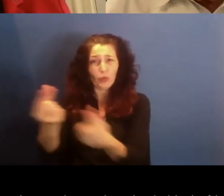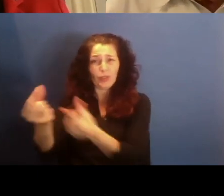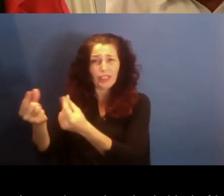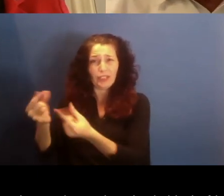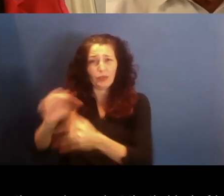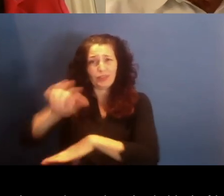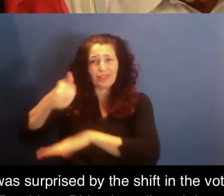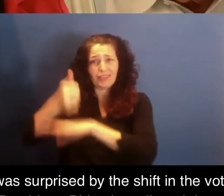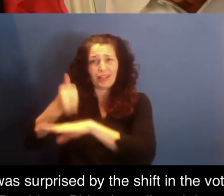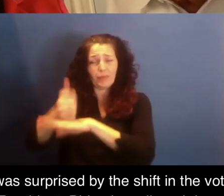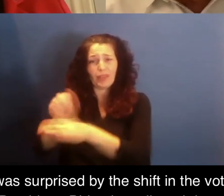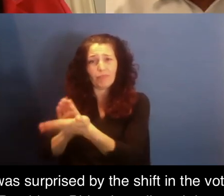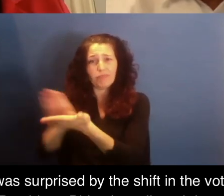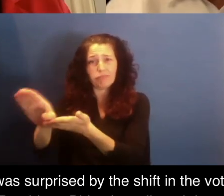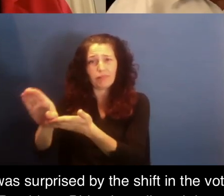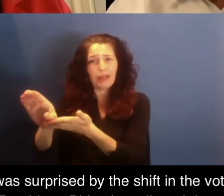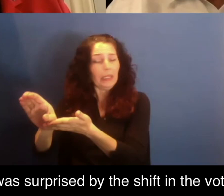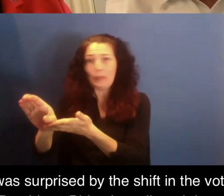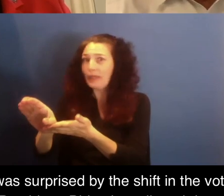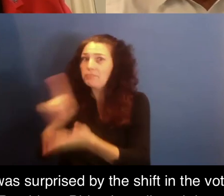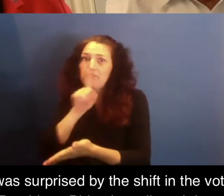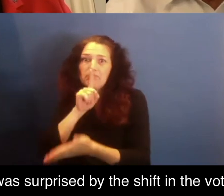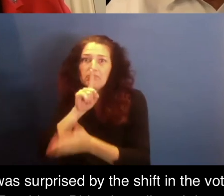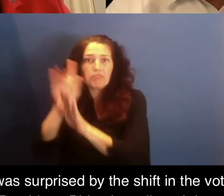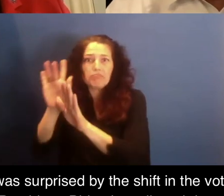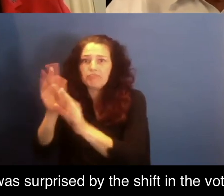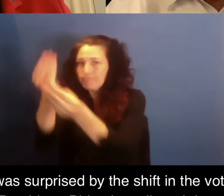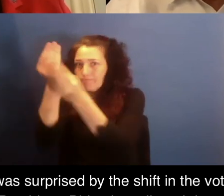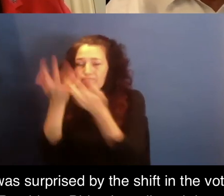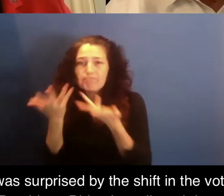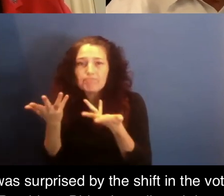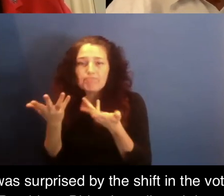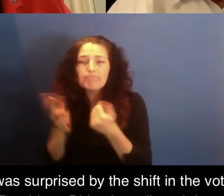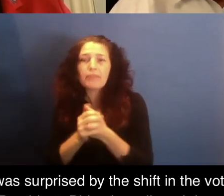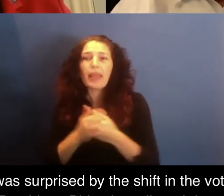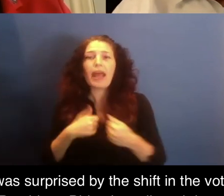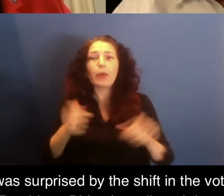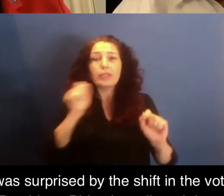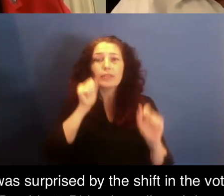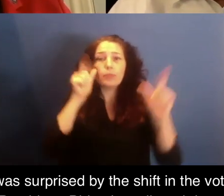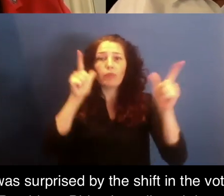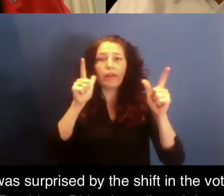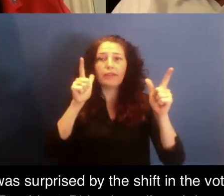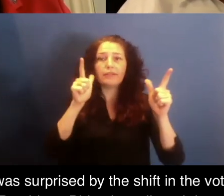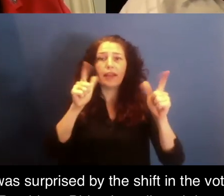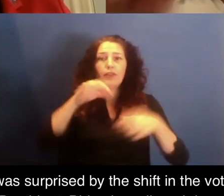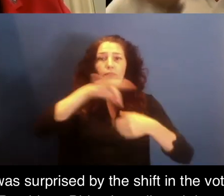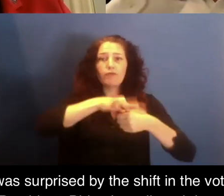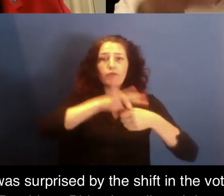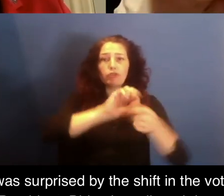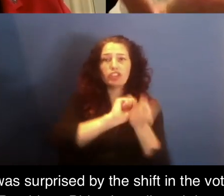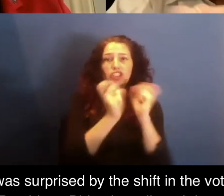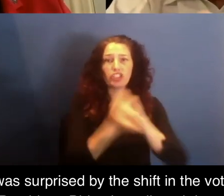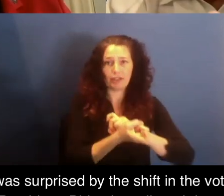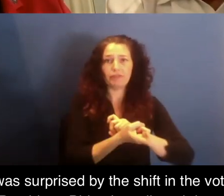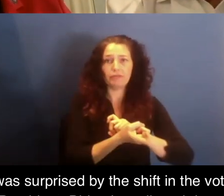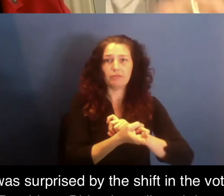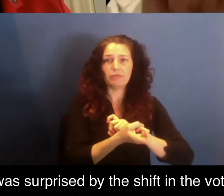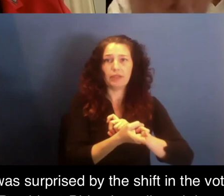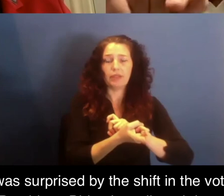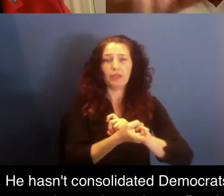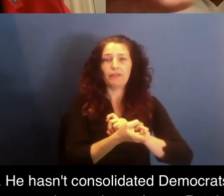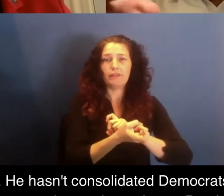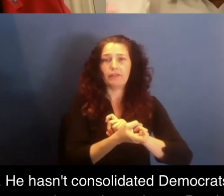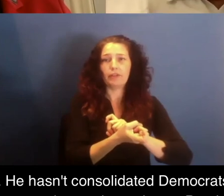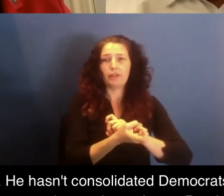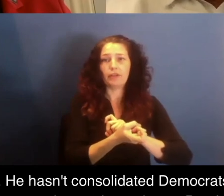Uh, the, um, and I was surprised by the, uh, the shift in the vote, uh, for the President Biden has